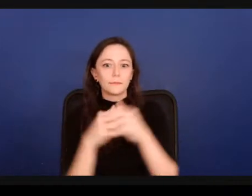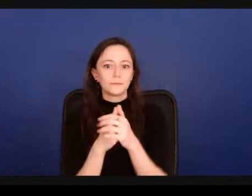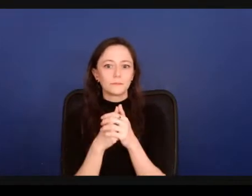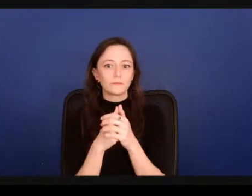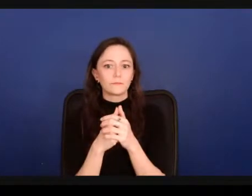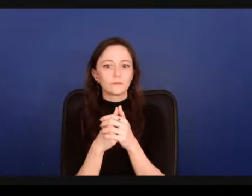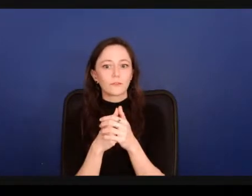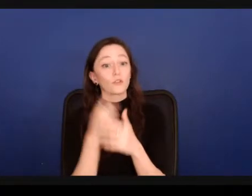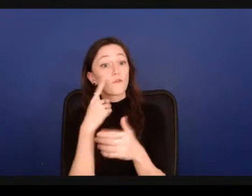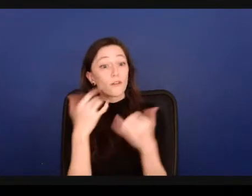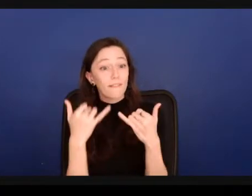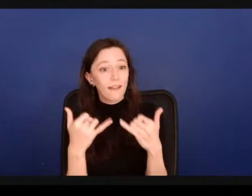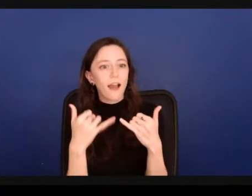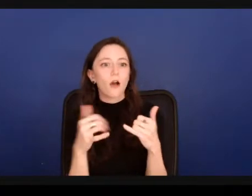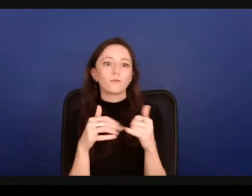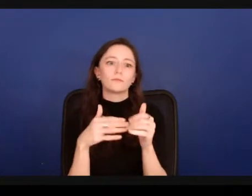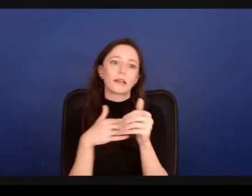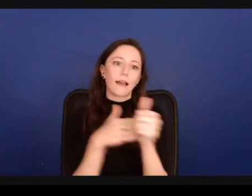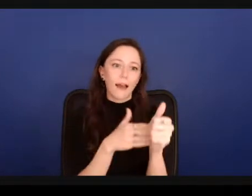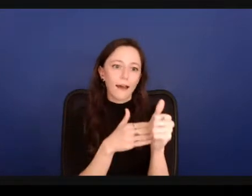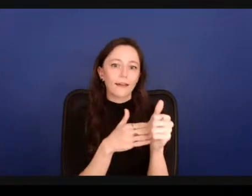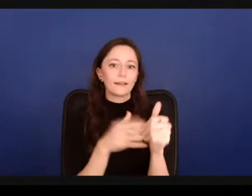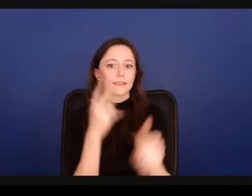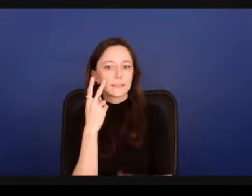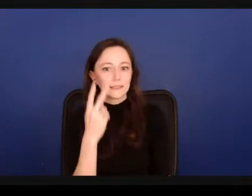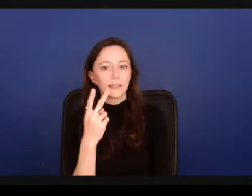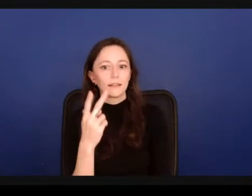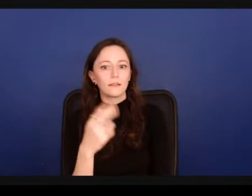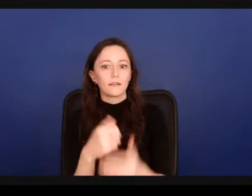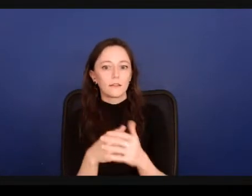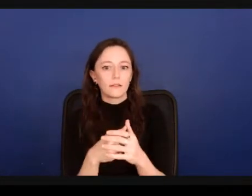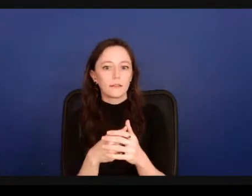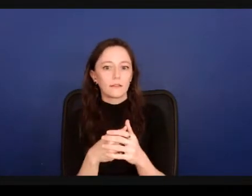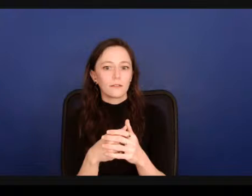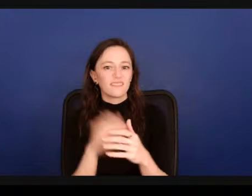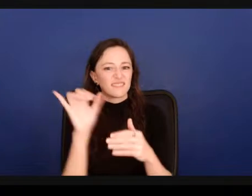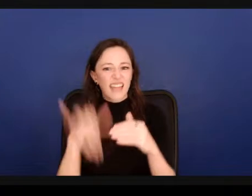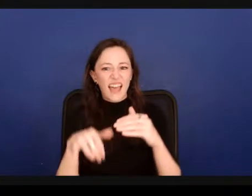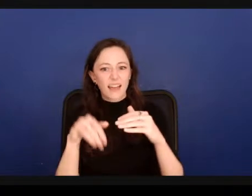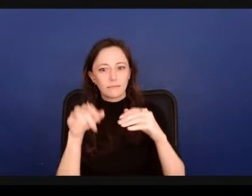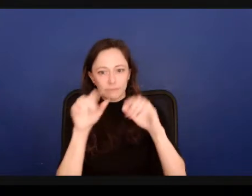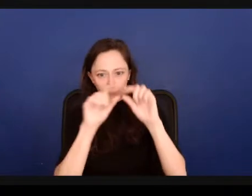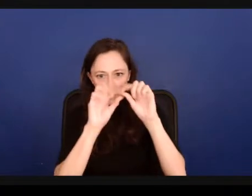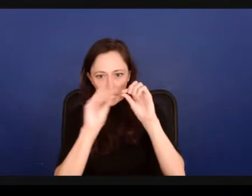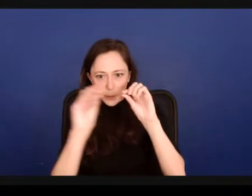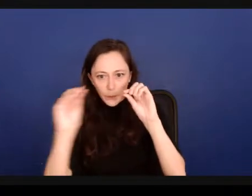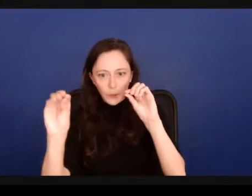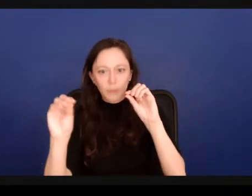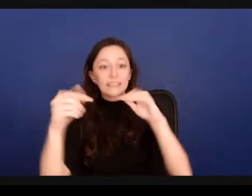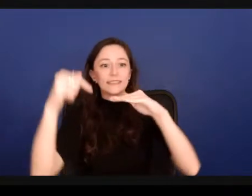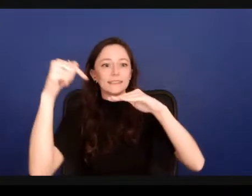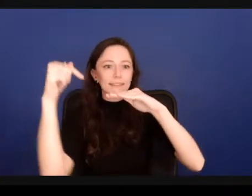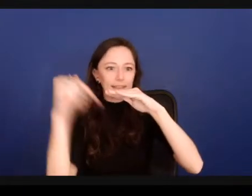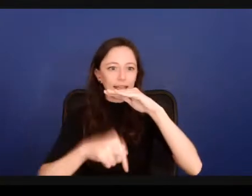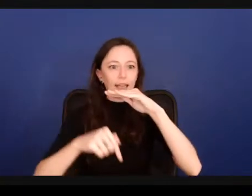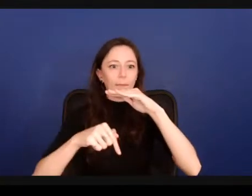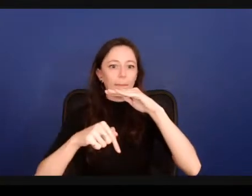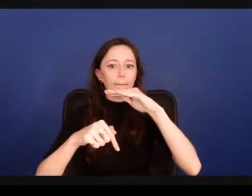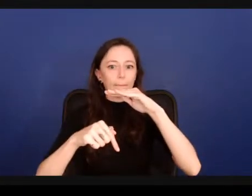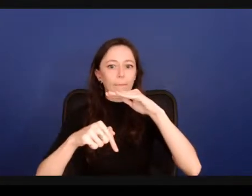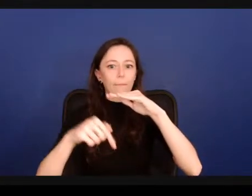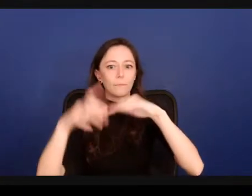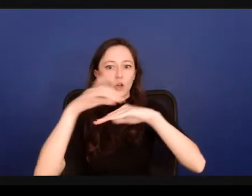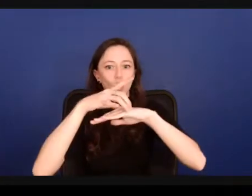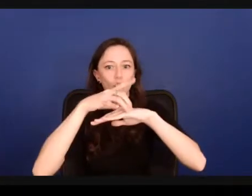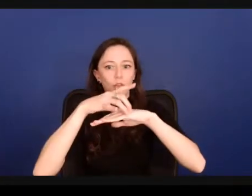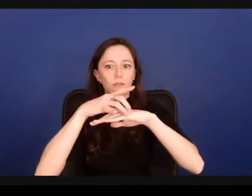can use that as a little guide, a little proxy, and know that these are the deep caldera earthquakes happening here. And these ones, these yellow ones here,